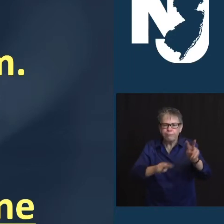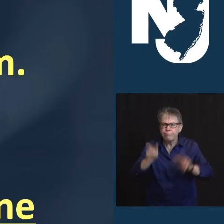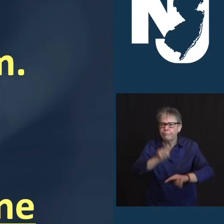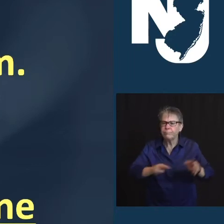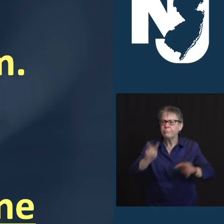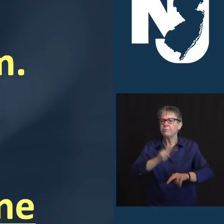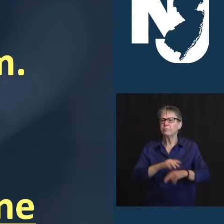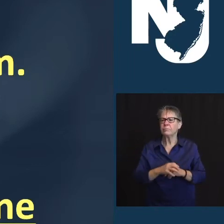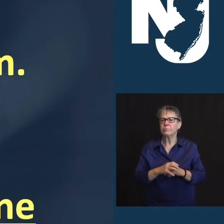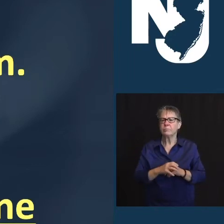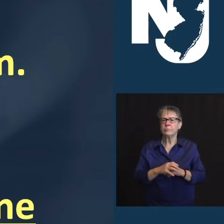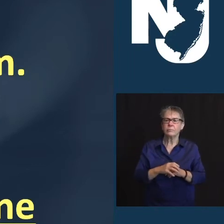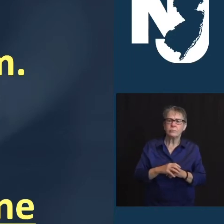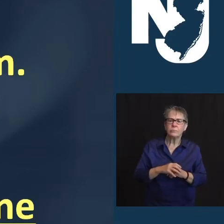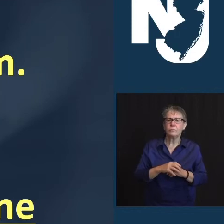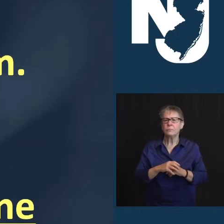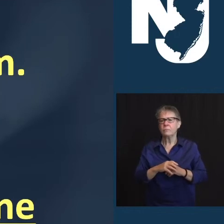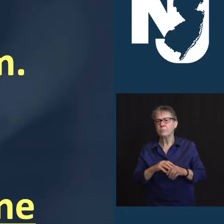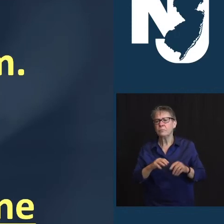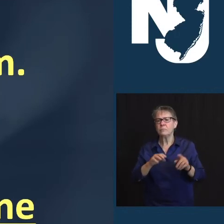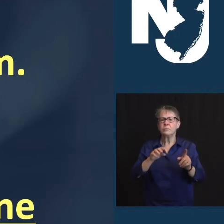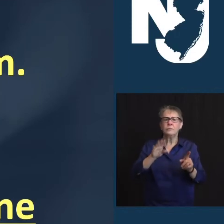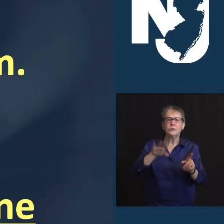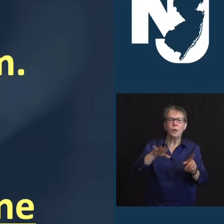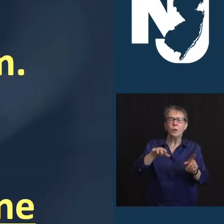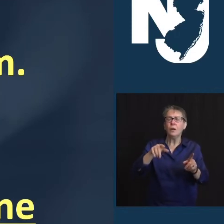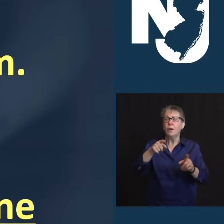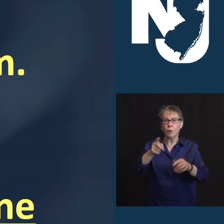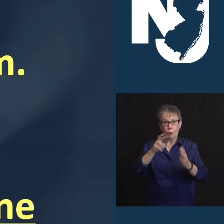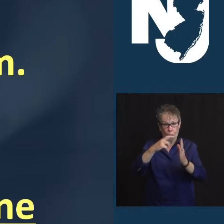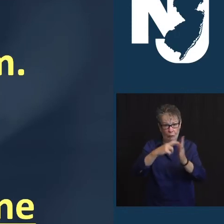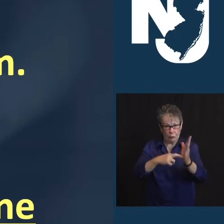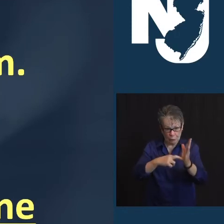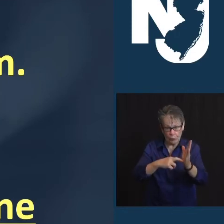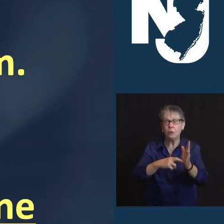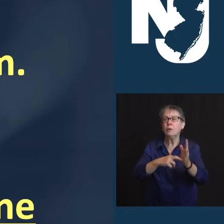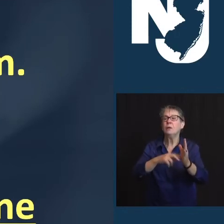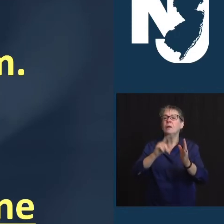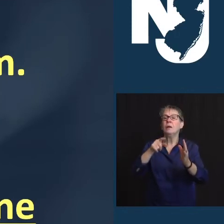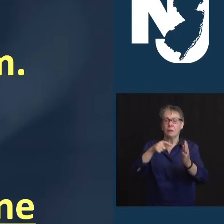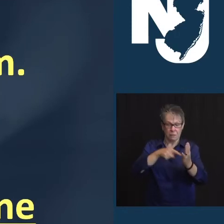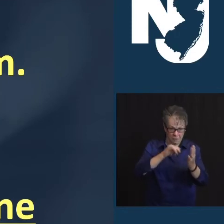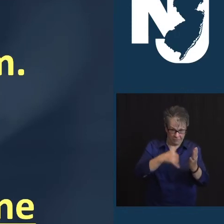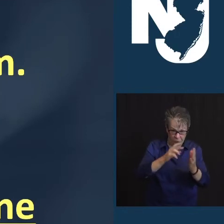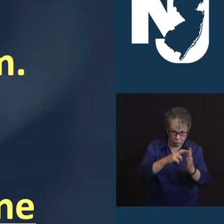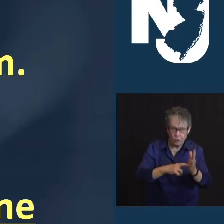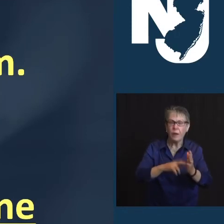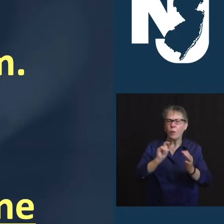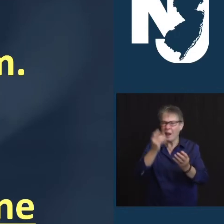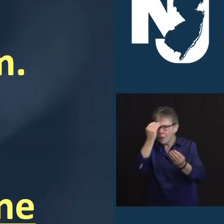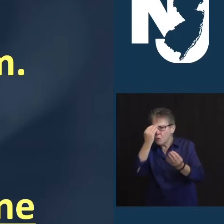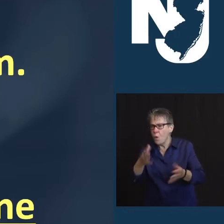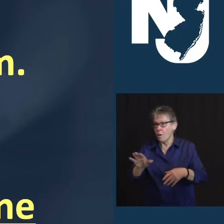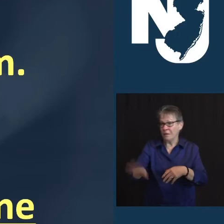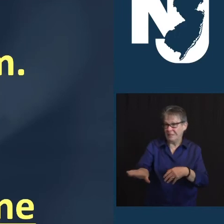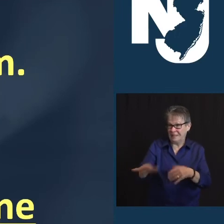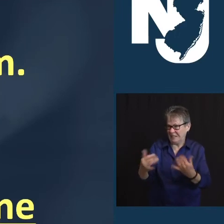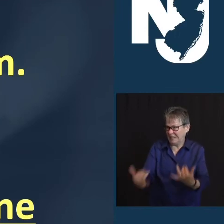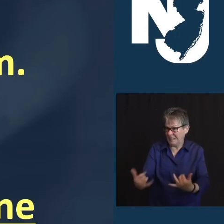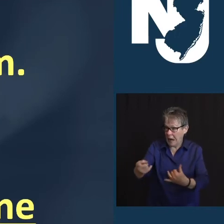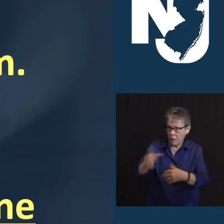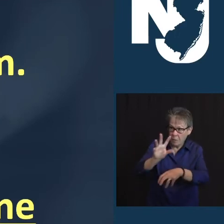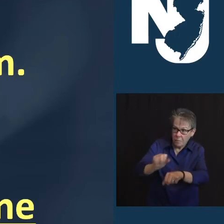and concise information on the safety and efficacy of these vaccines. And as supplies increase, we anticipate being able to